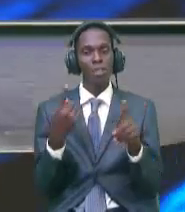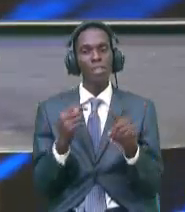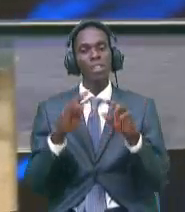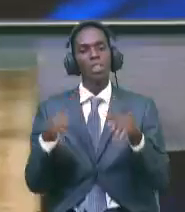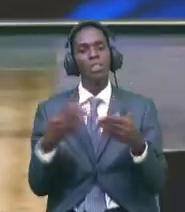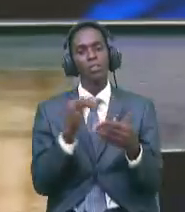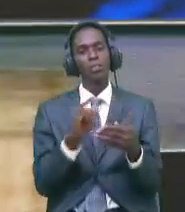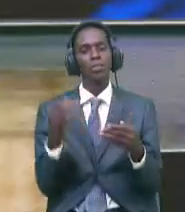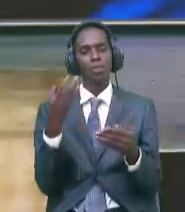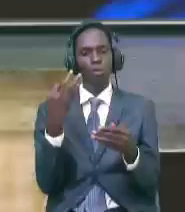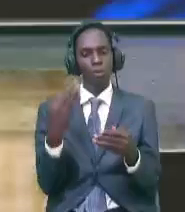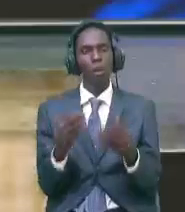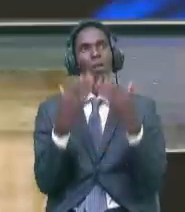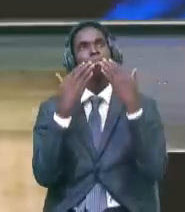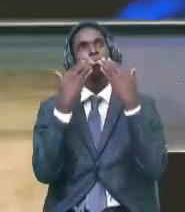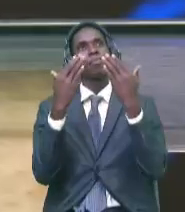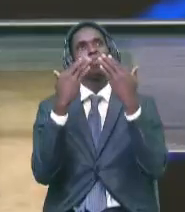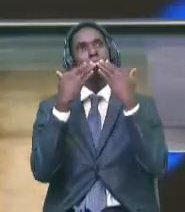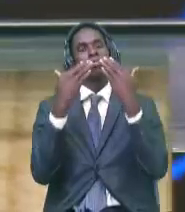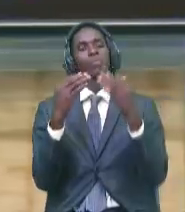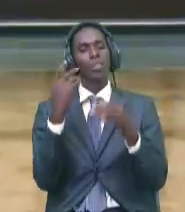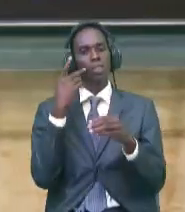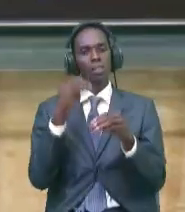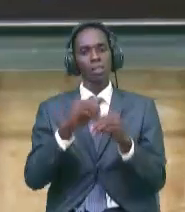giving of thanks. It tells us in